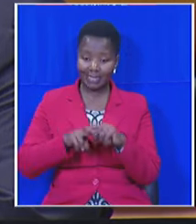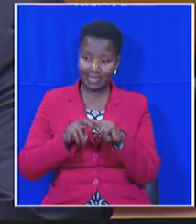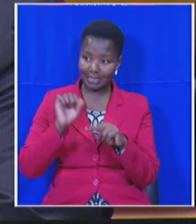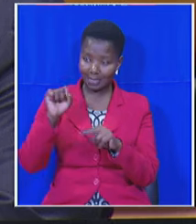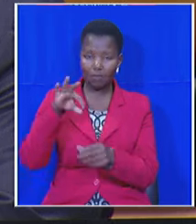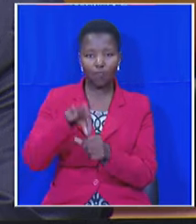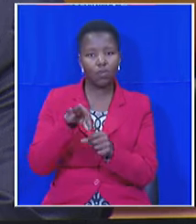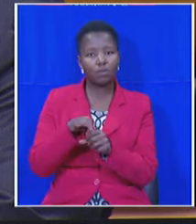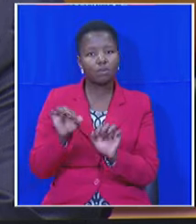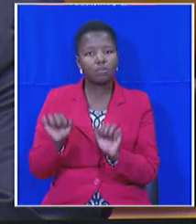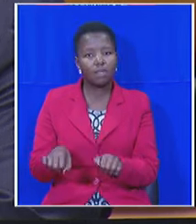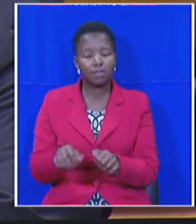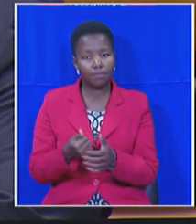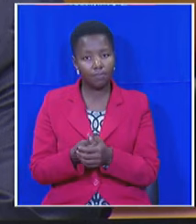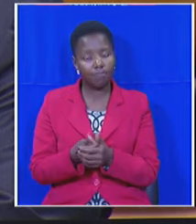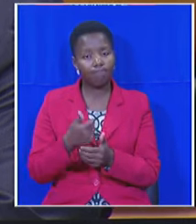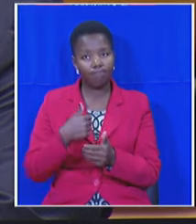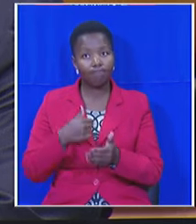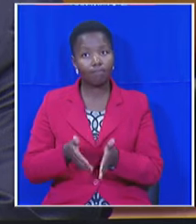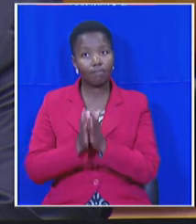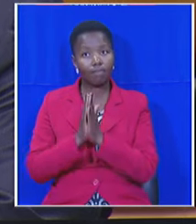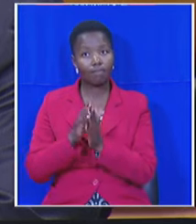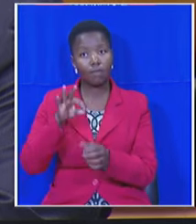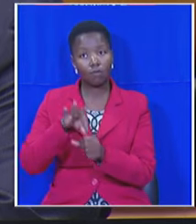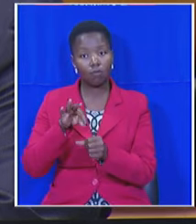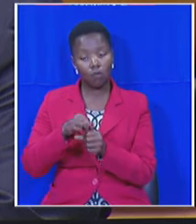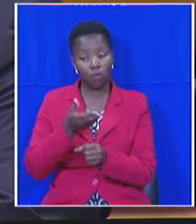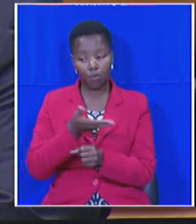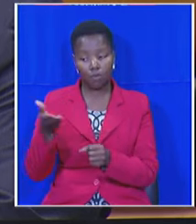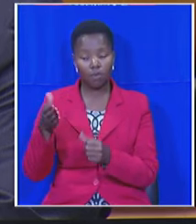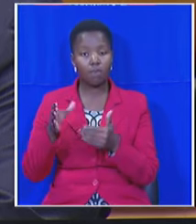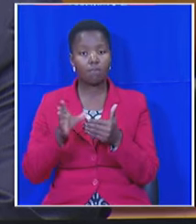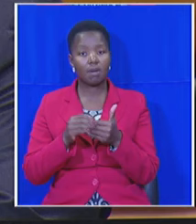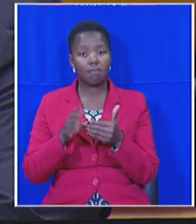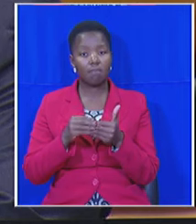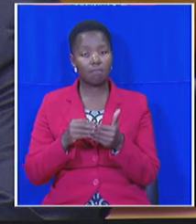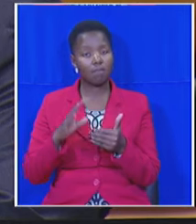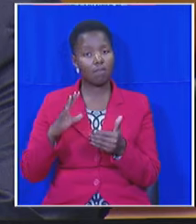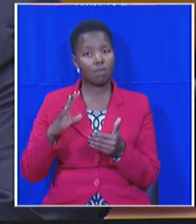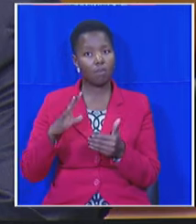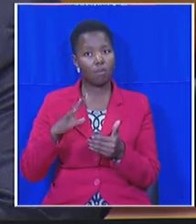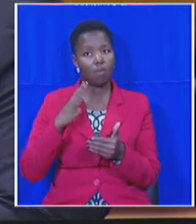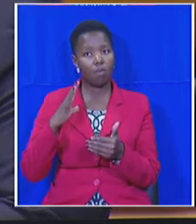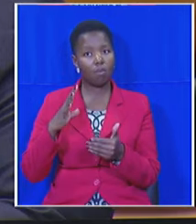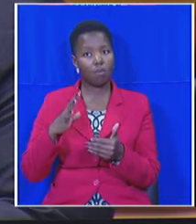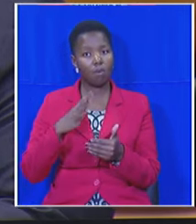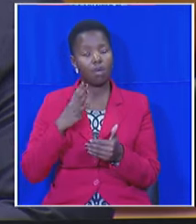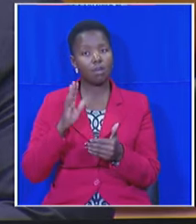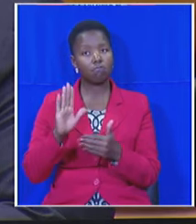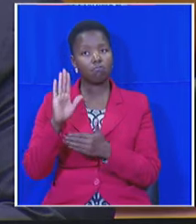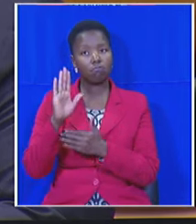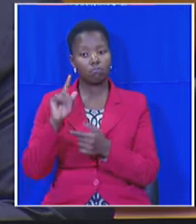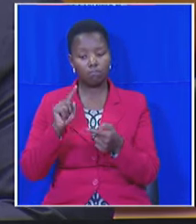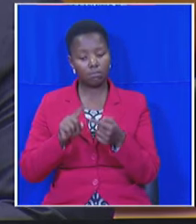allocated seats. When requested to do so, members must simply indicate their vote by pressing